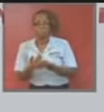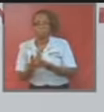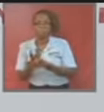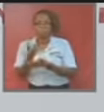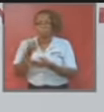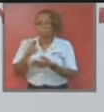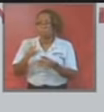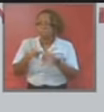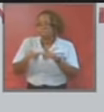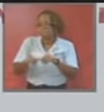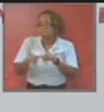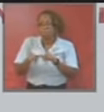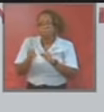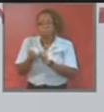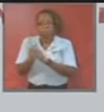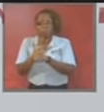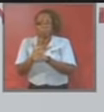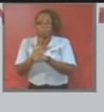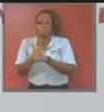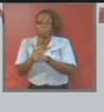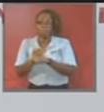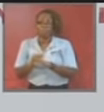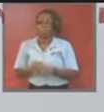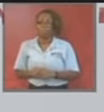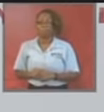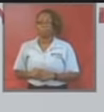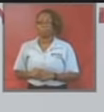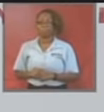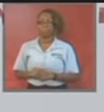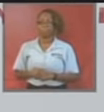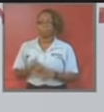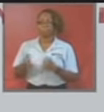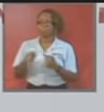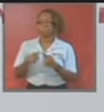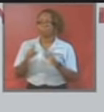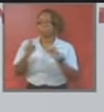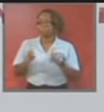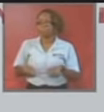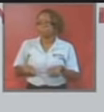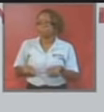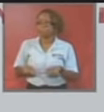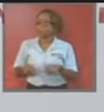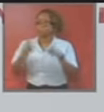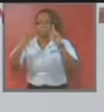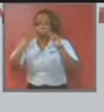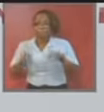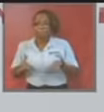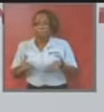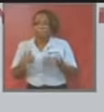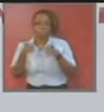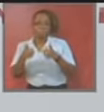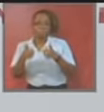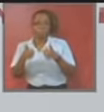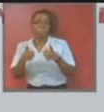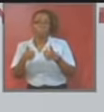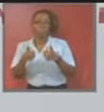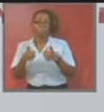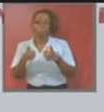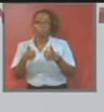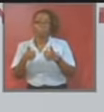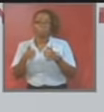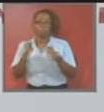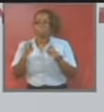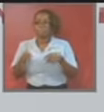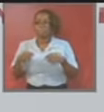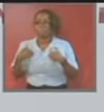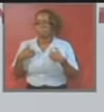is when you look to validate any particular test, you have to have a certain number of positives and negatives samples by which you can run the test in parallel